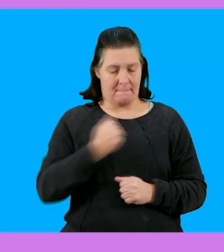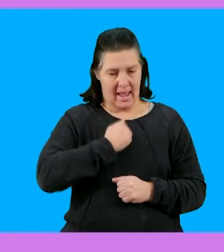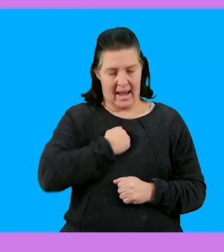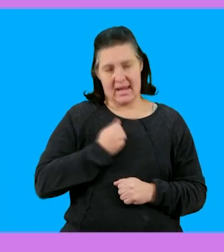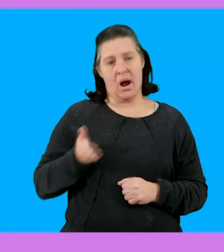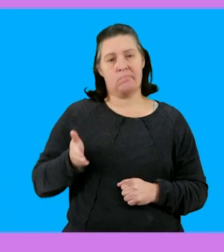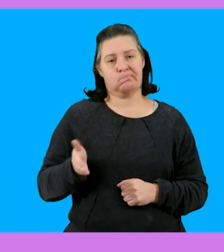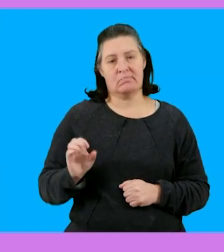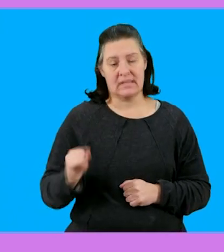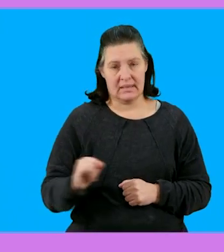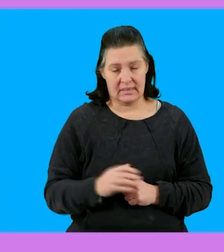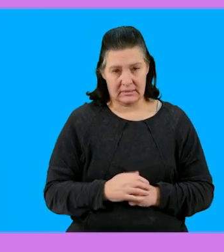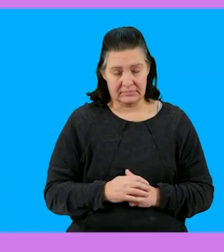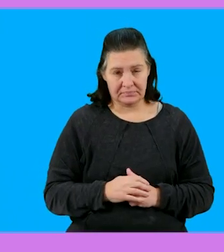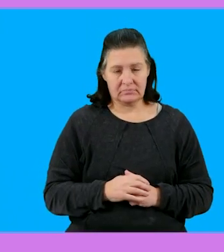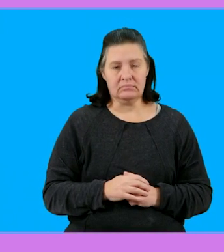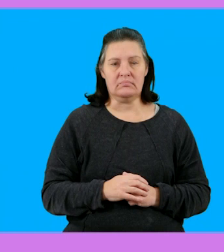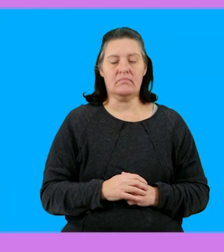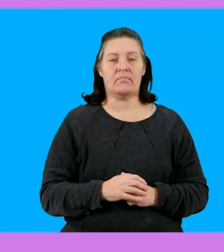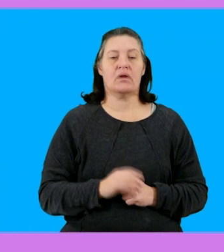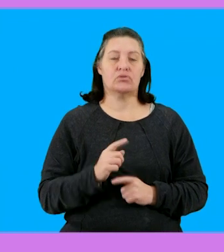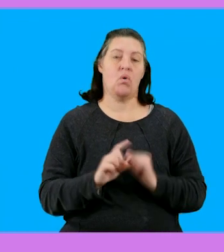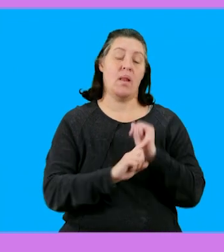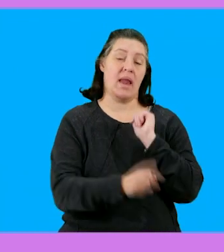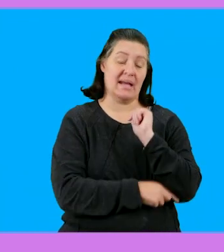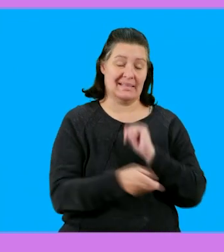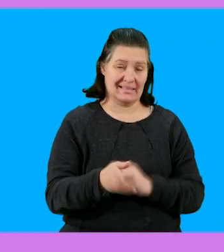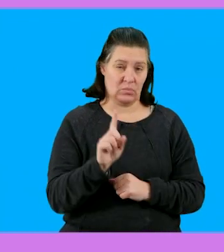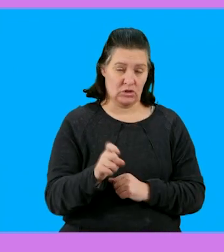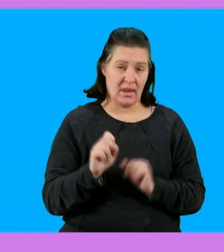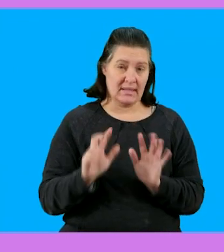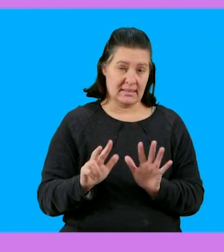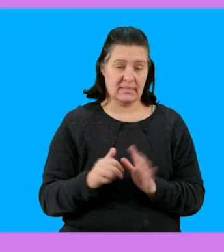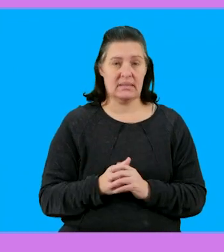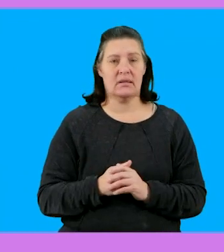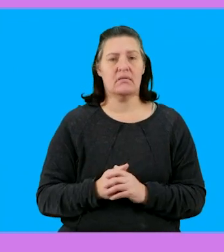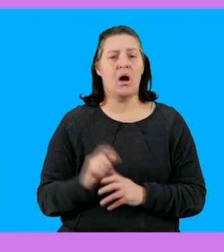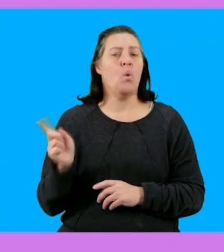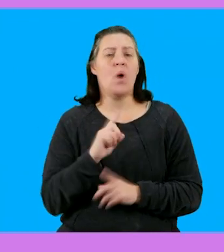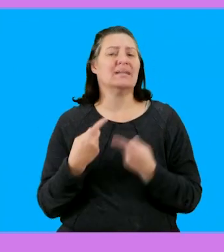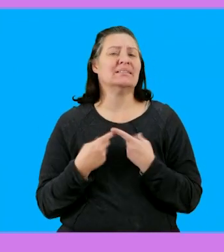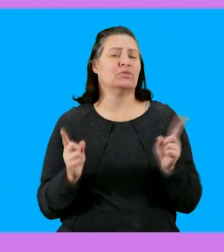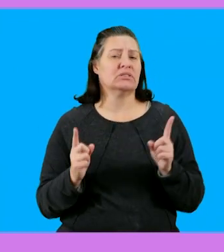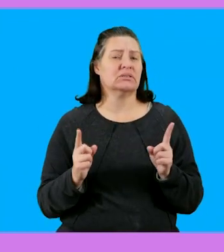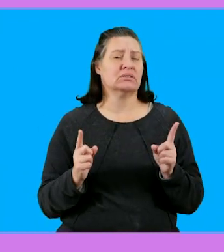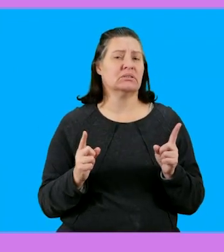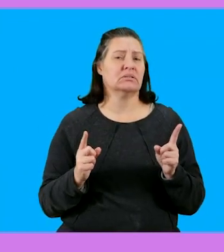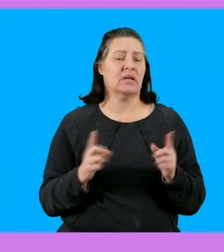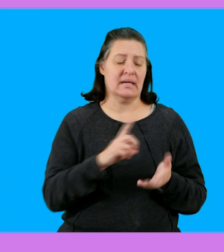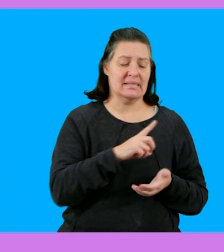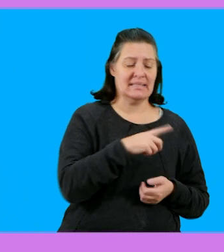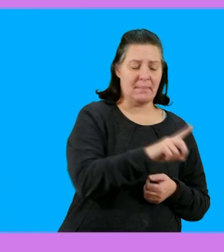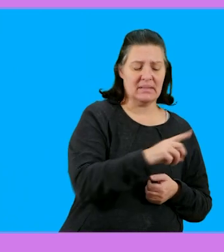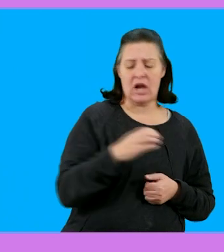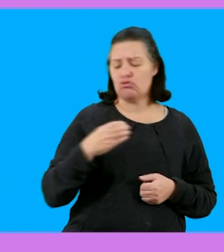her, okay? Then, moving on to our last question, question number 8. What is the difference between a